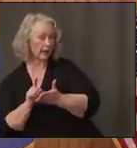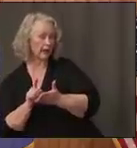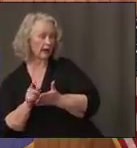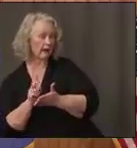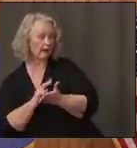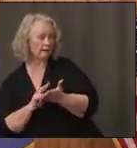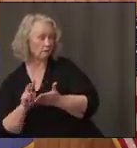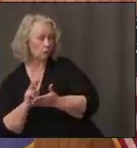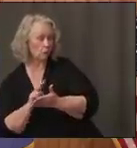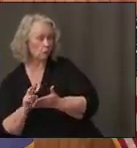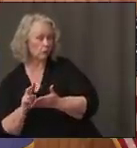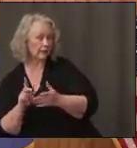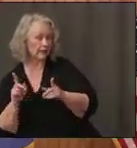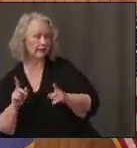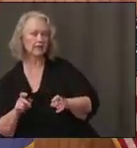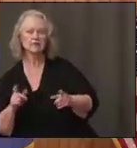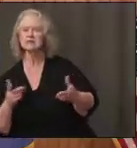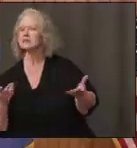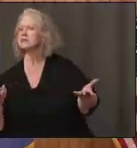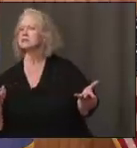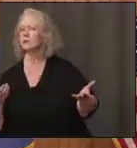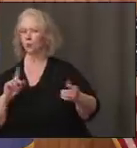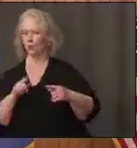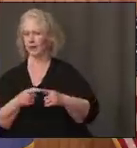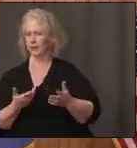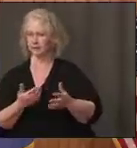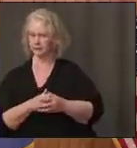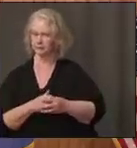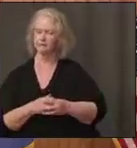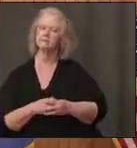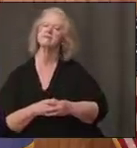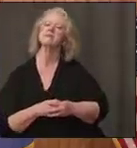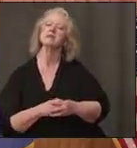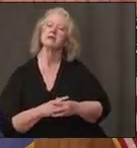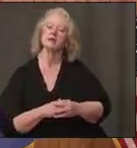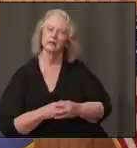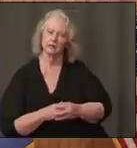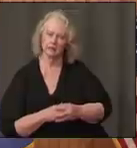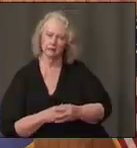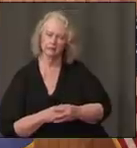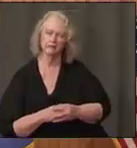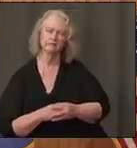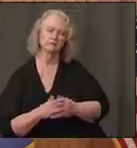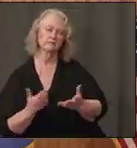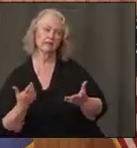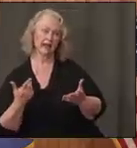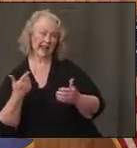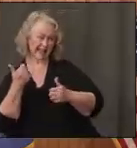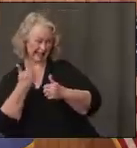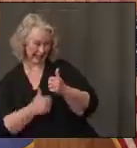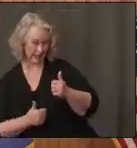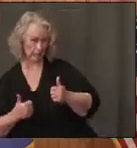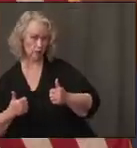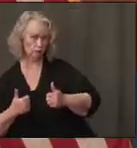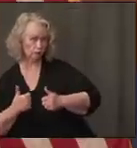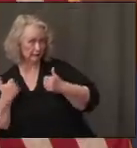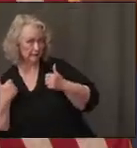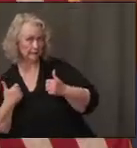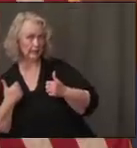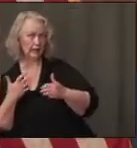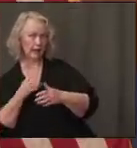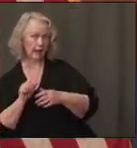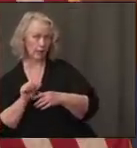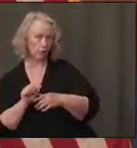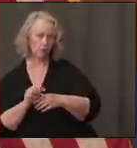week testing eventually, and when? Yeah, so I think that would be of every resident and every worker. I'm sorry to